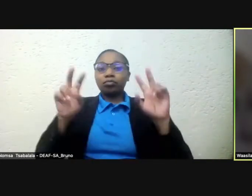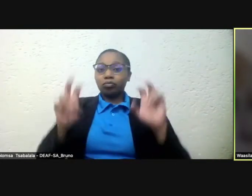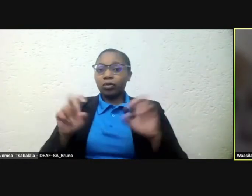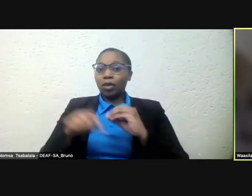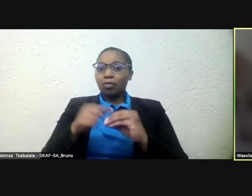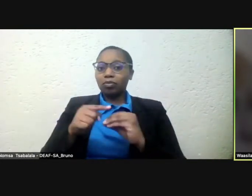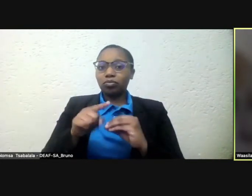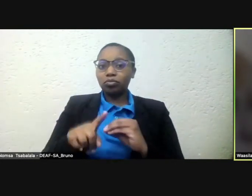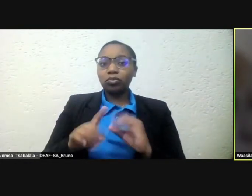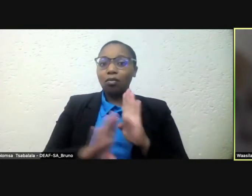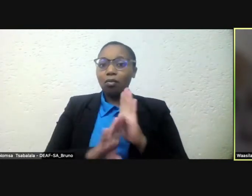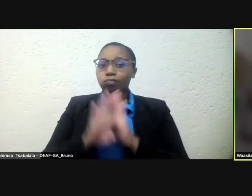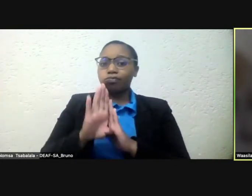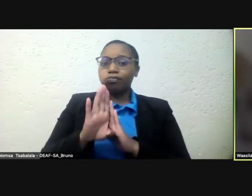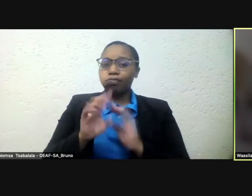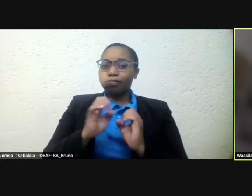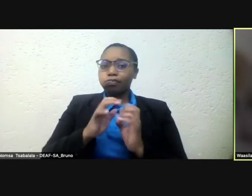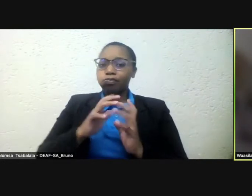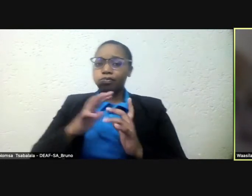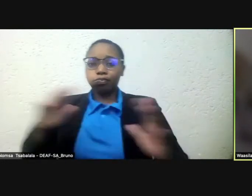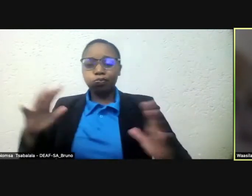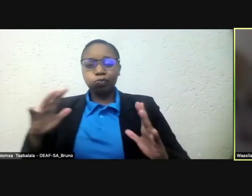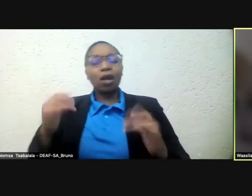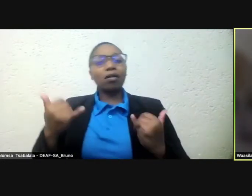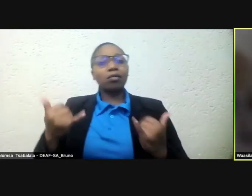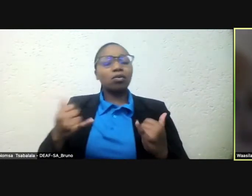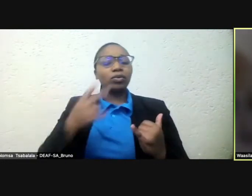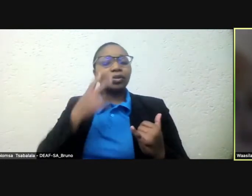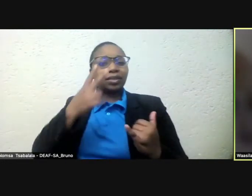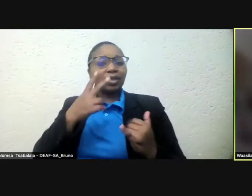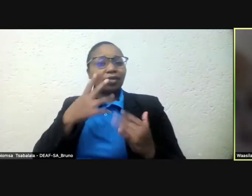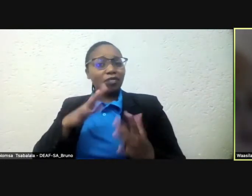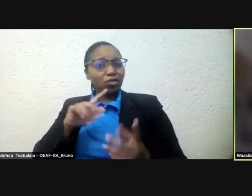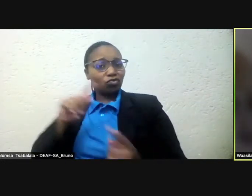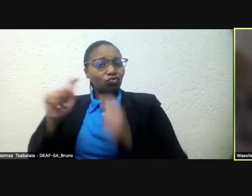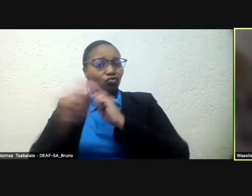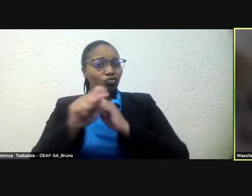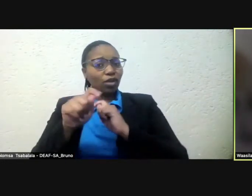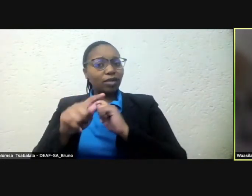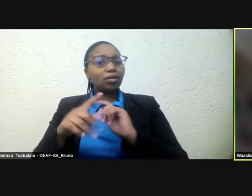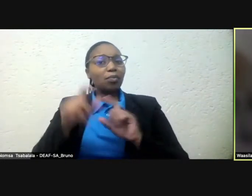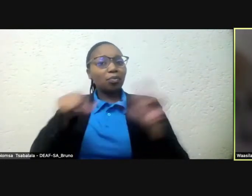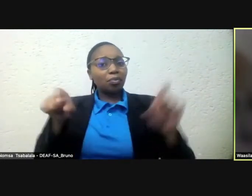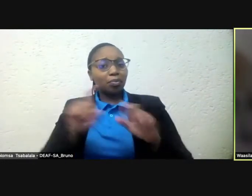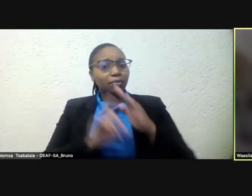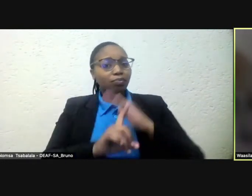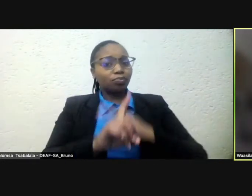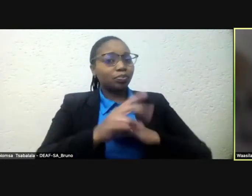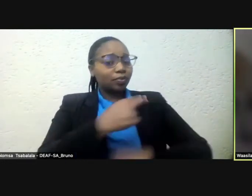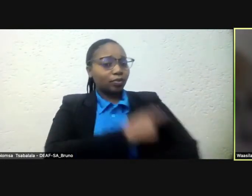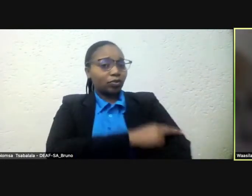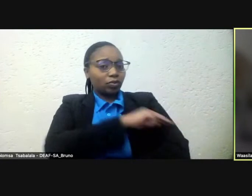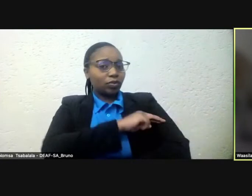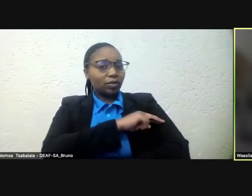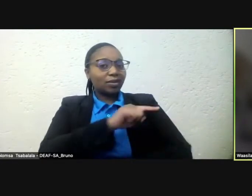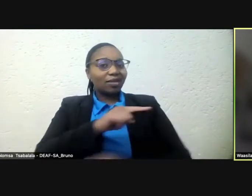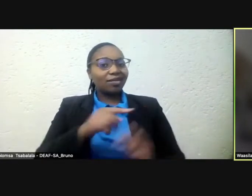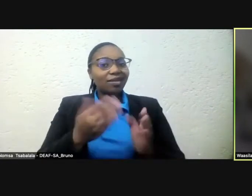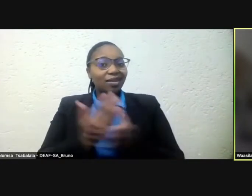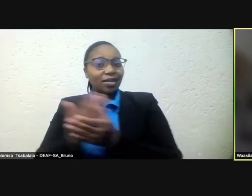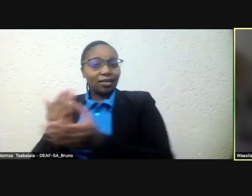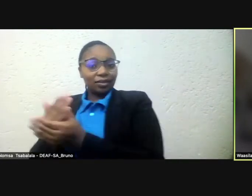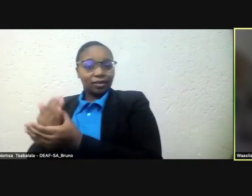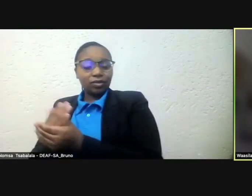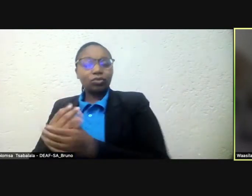seeing, and has it changed the proportion of patient cases that are admitted? We always see that between waves,